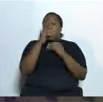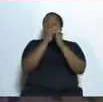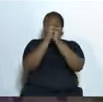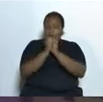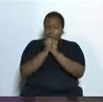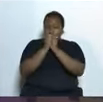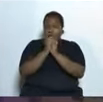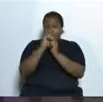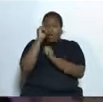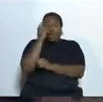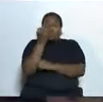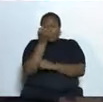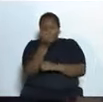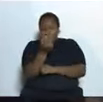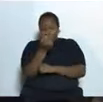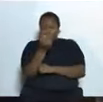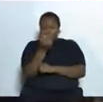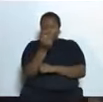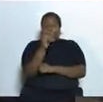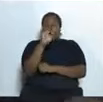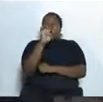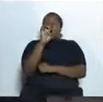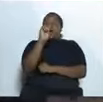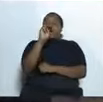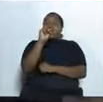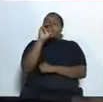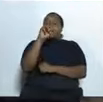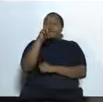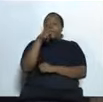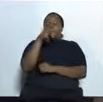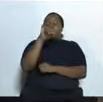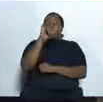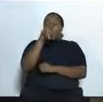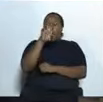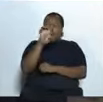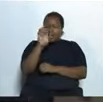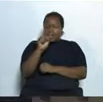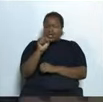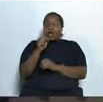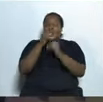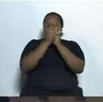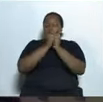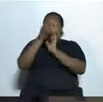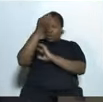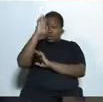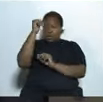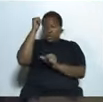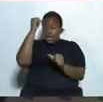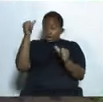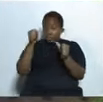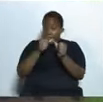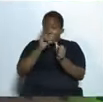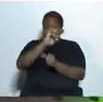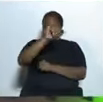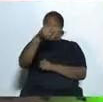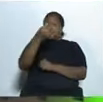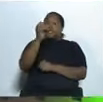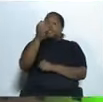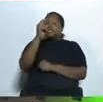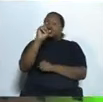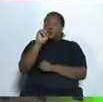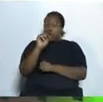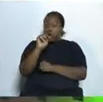a few select emperors were worshipped as God. You remember that John was the last of the